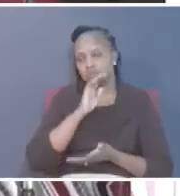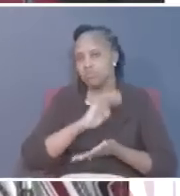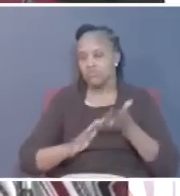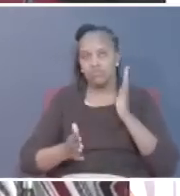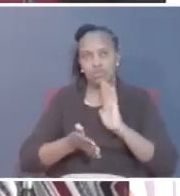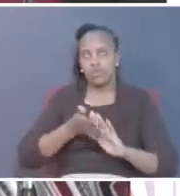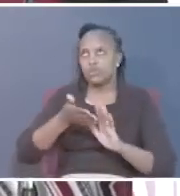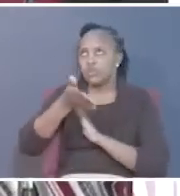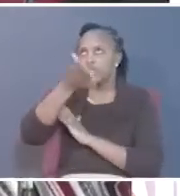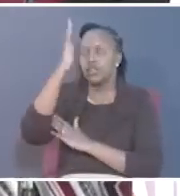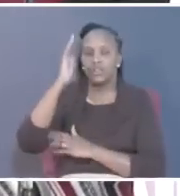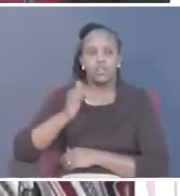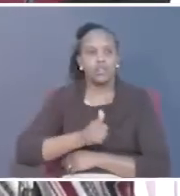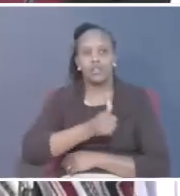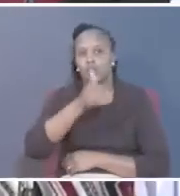Sina Mungu